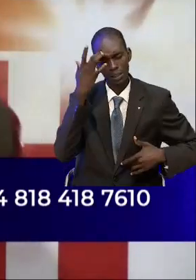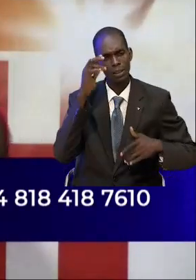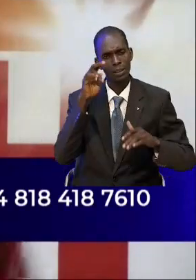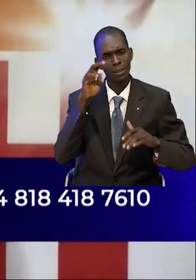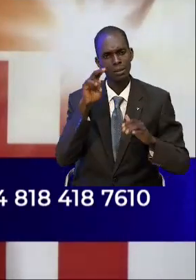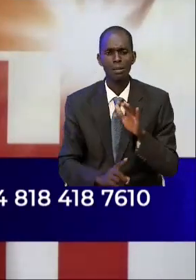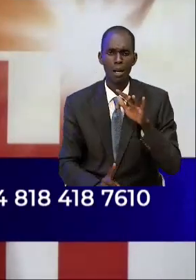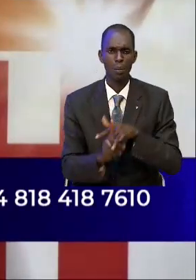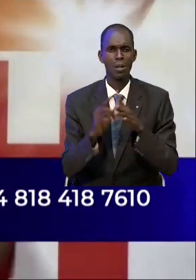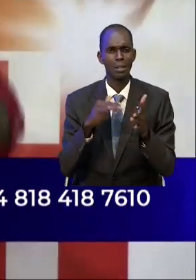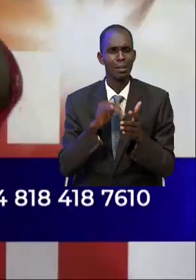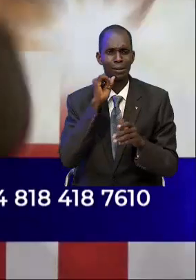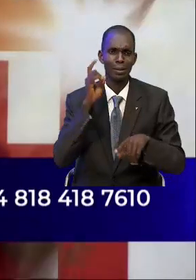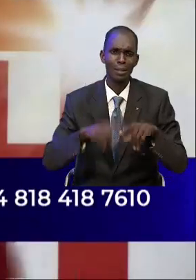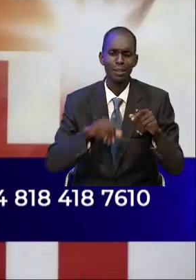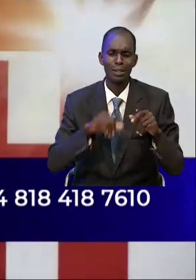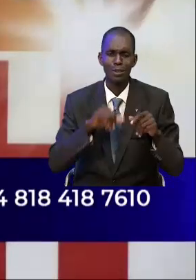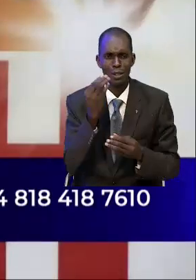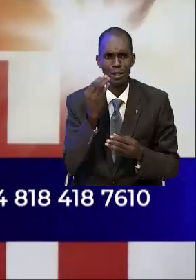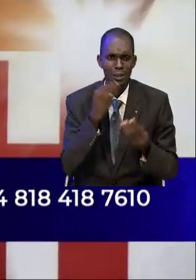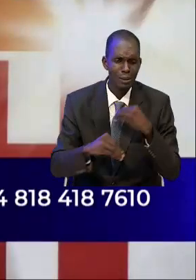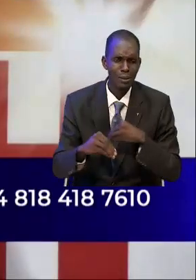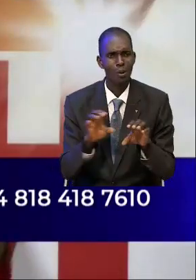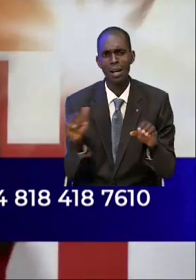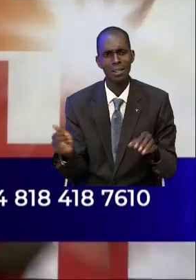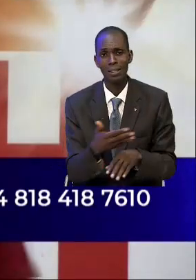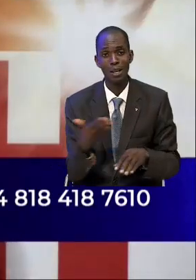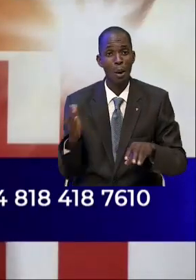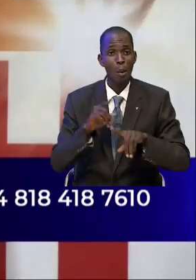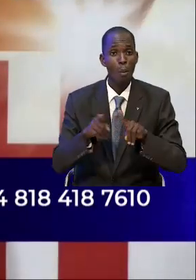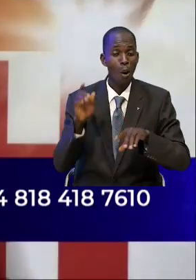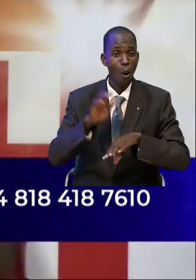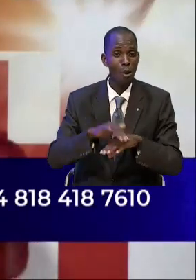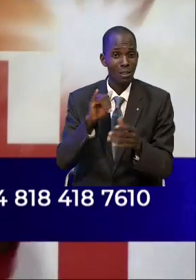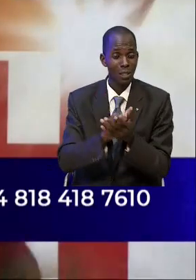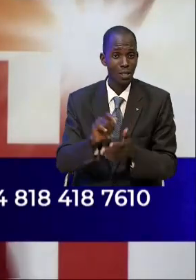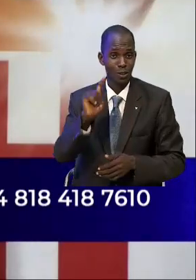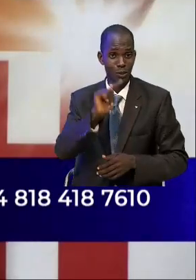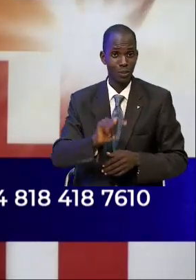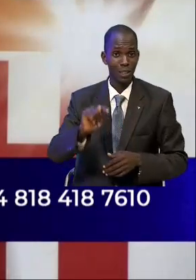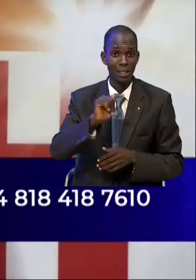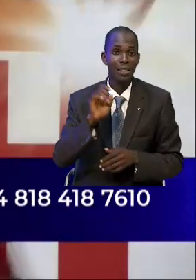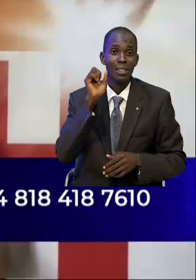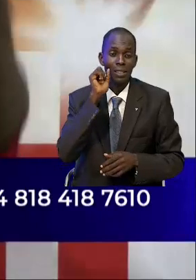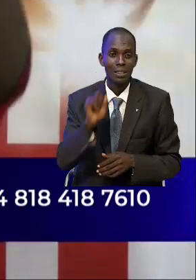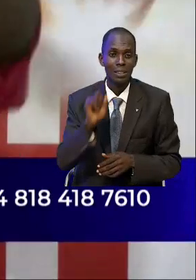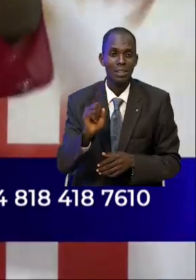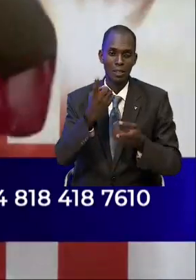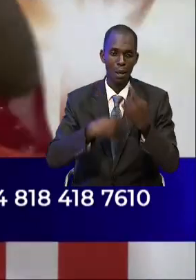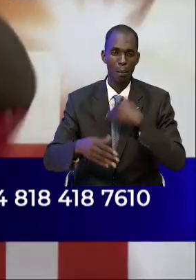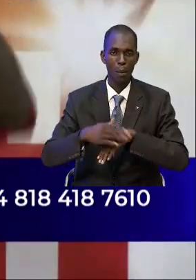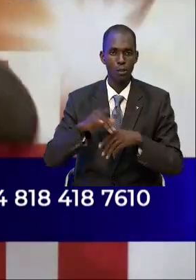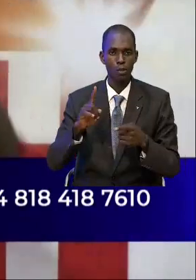day, being Tuesday, the sickness came up again. I could not eat. I could not do anything. But on